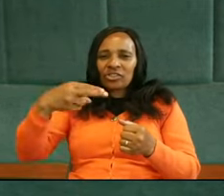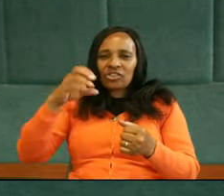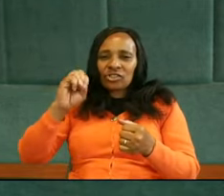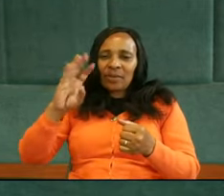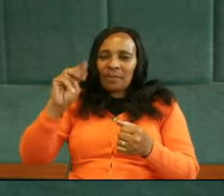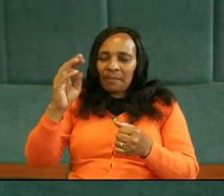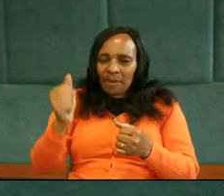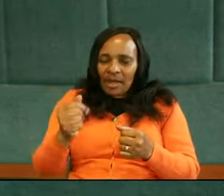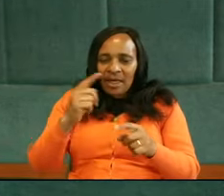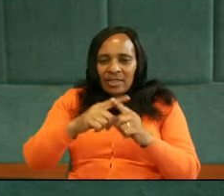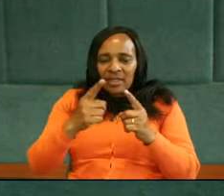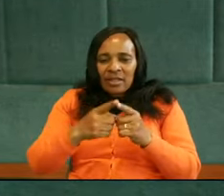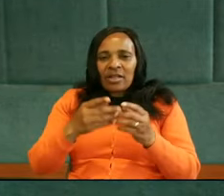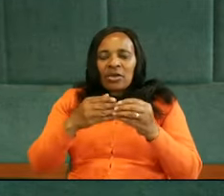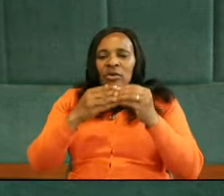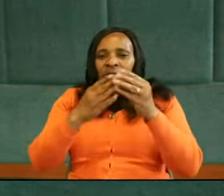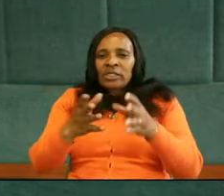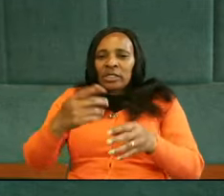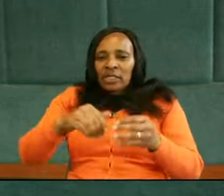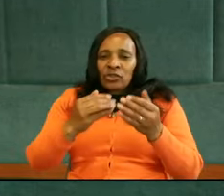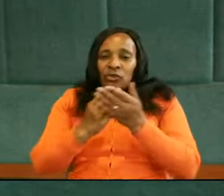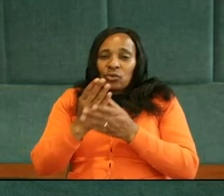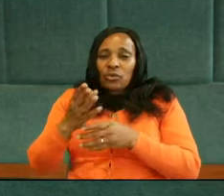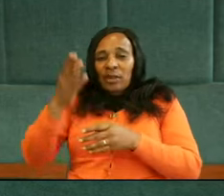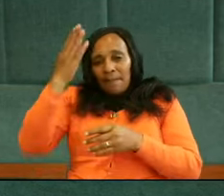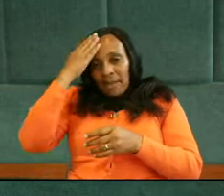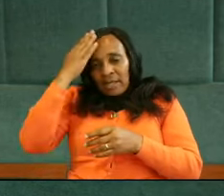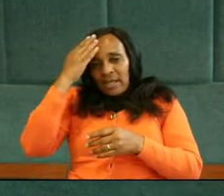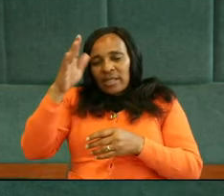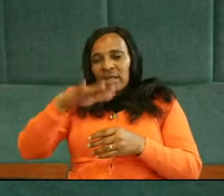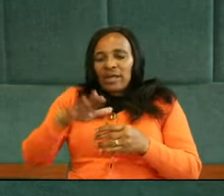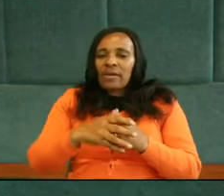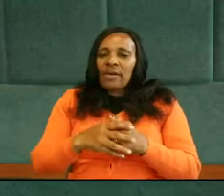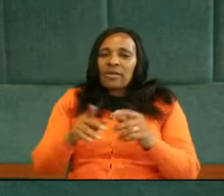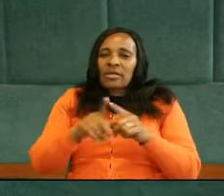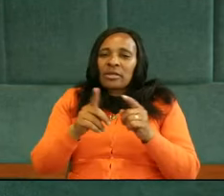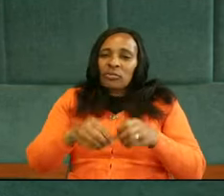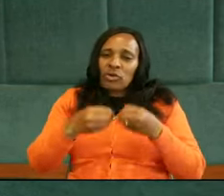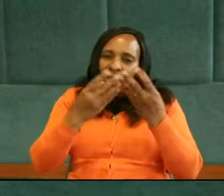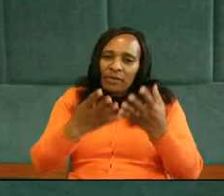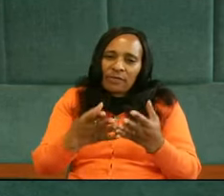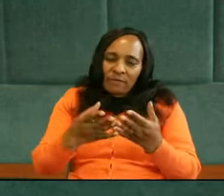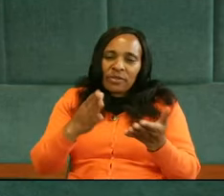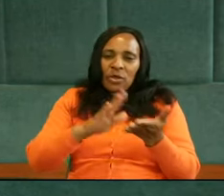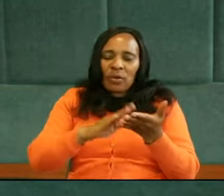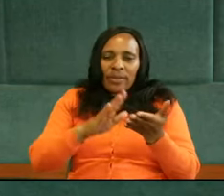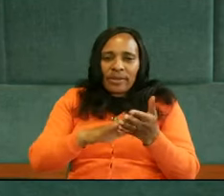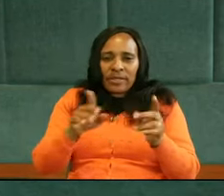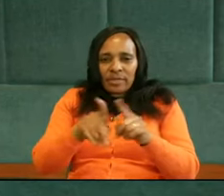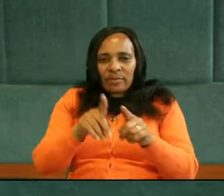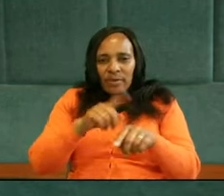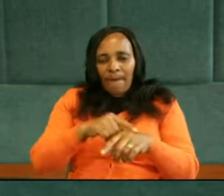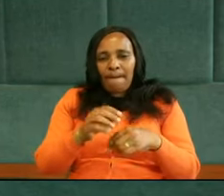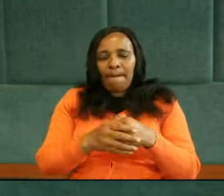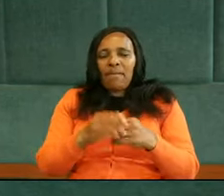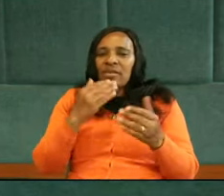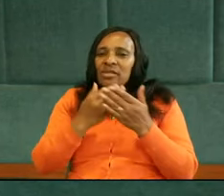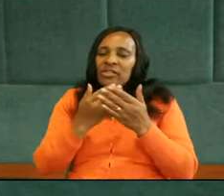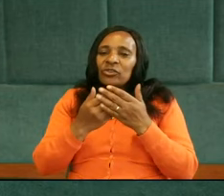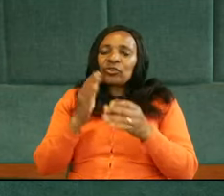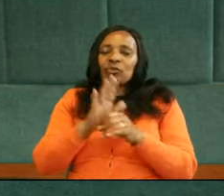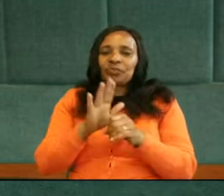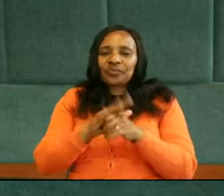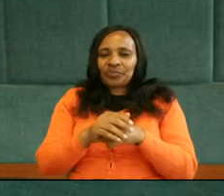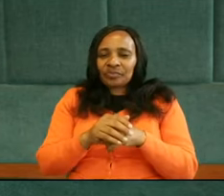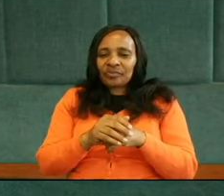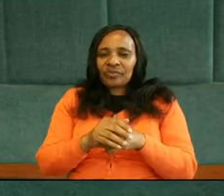then you can also just lead us through the Monday session as you also just give us your comments on the same as well. All right, thank you very much,